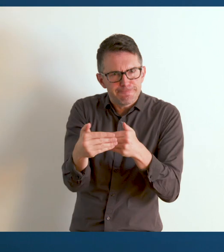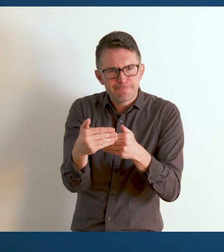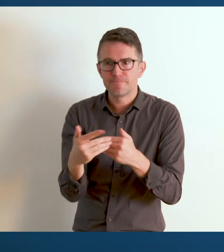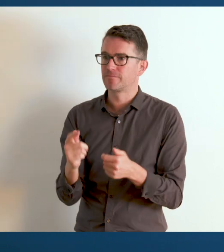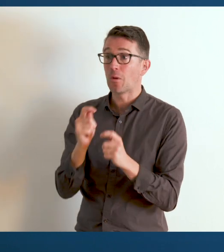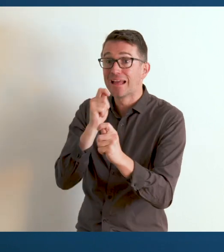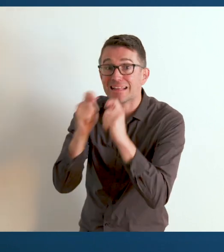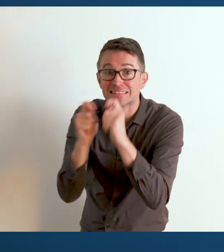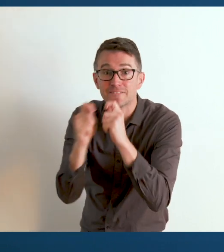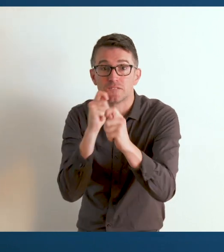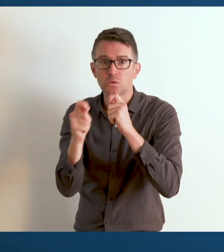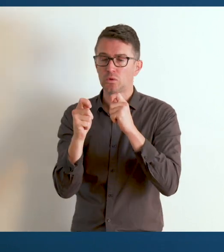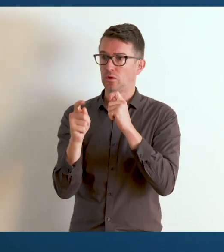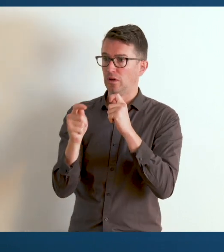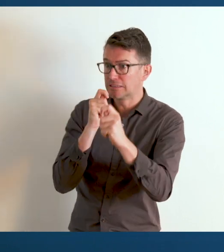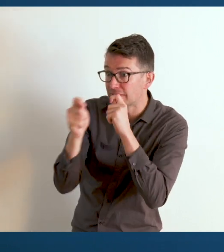time involved in